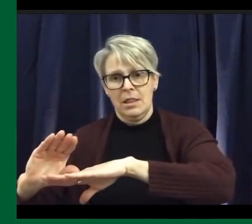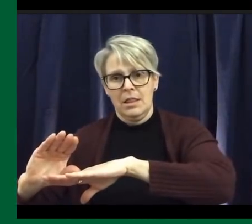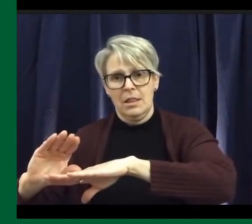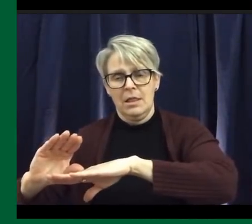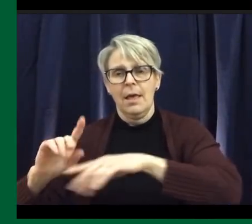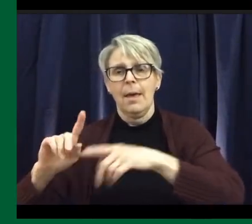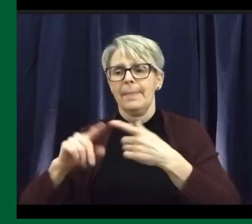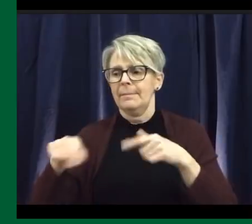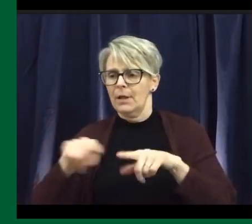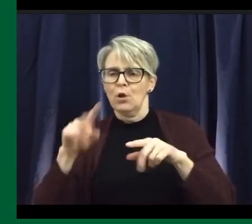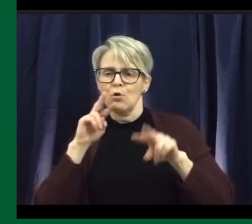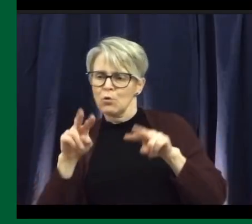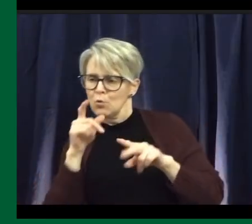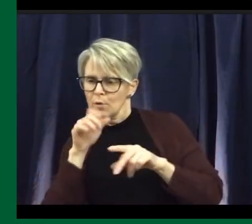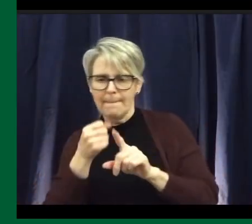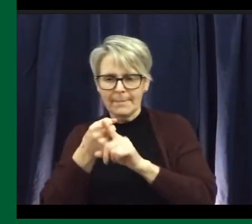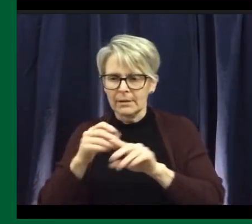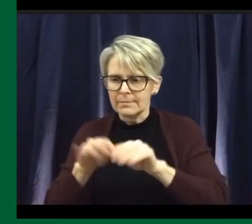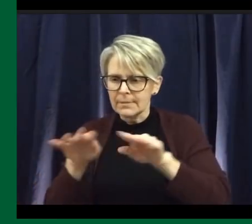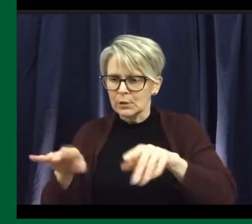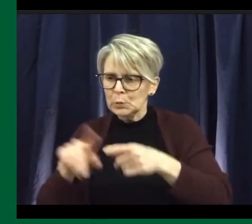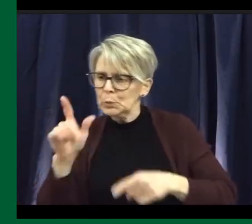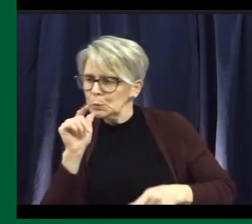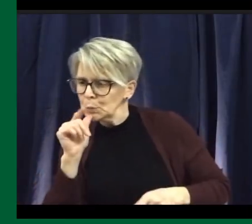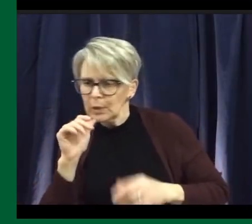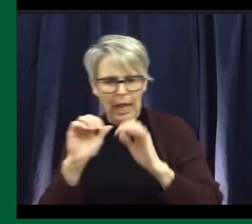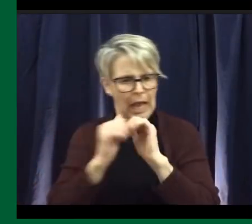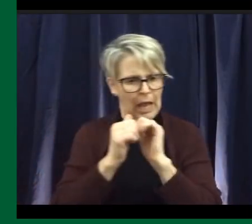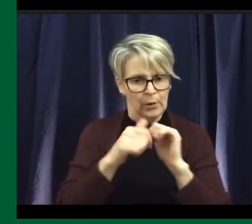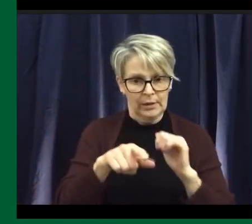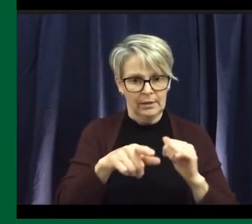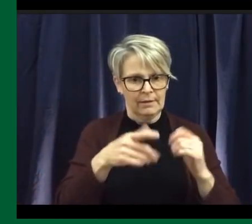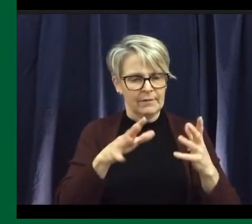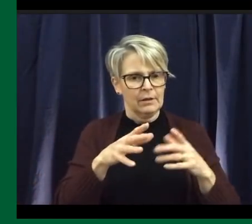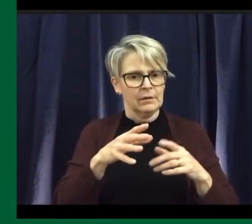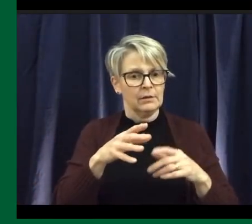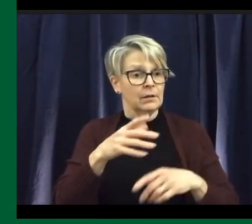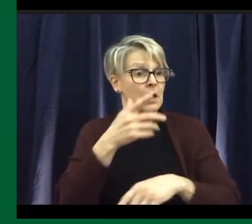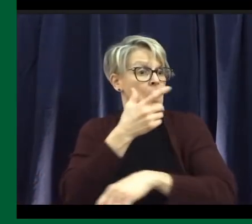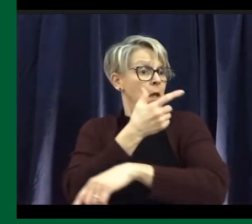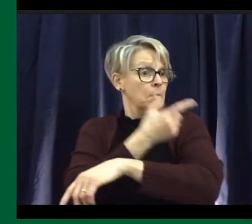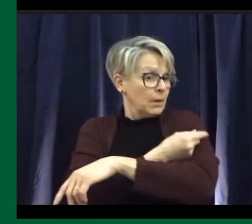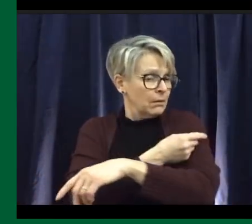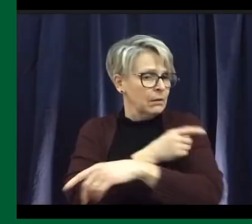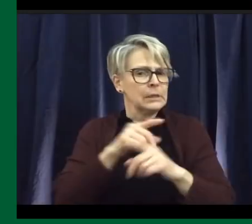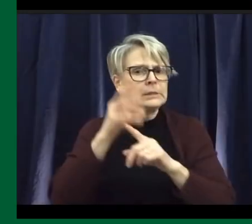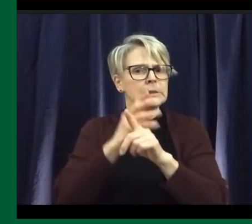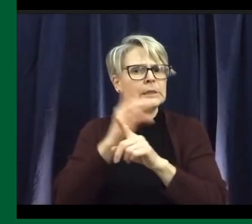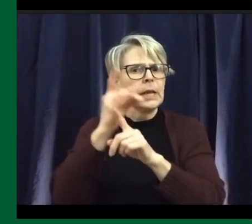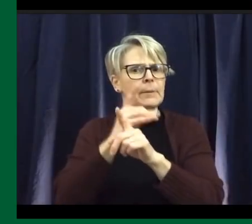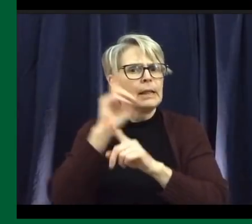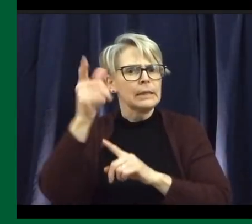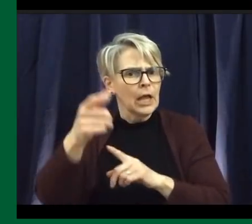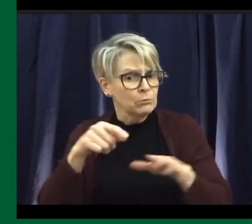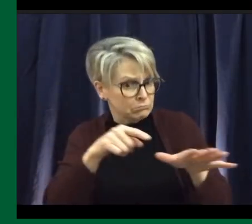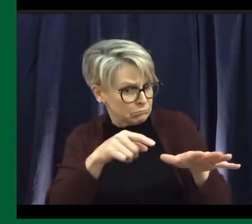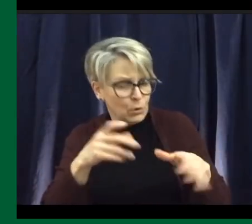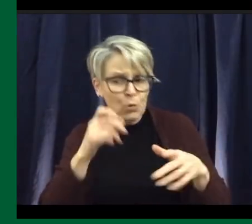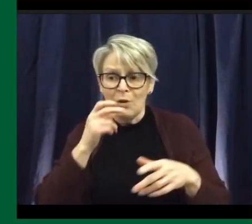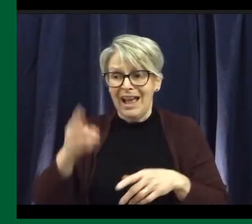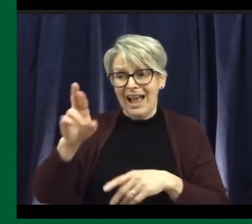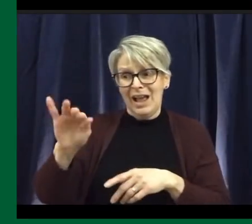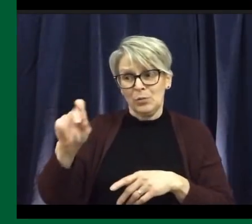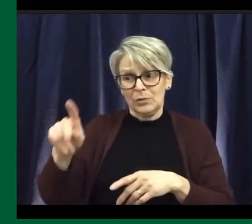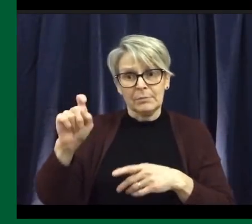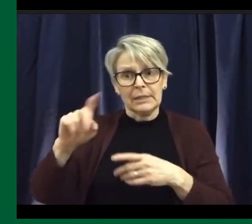it impact more? How will it impact people who've been vaccinated 6 months, 8 months out? Will people at higher risk need a booster